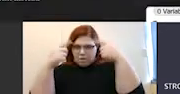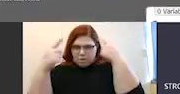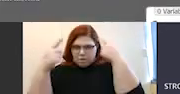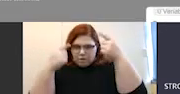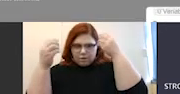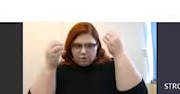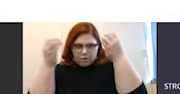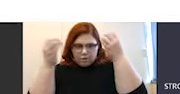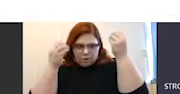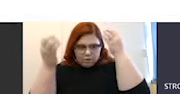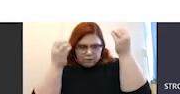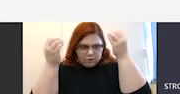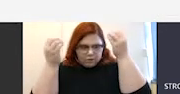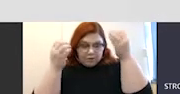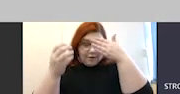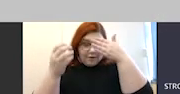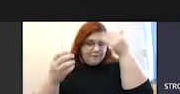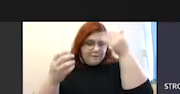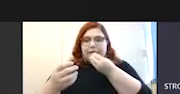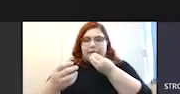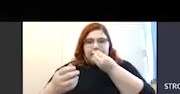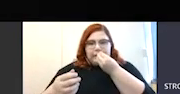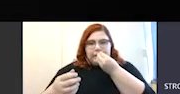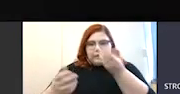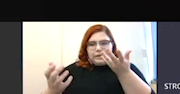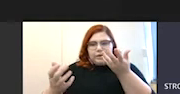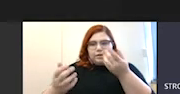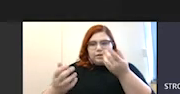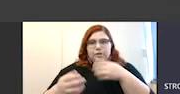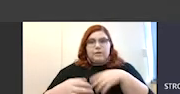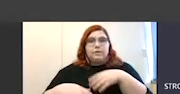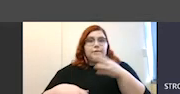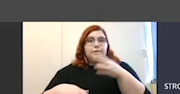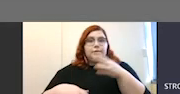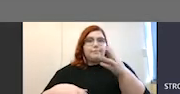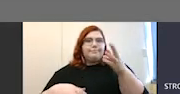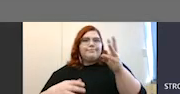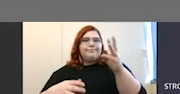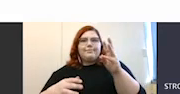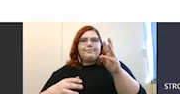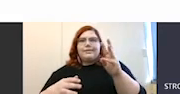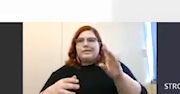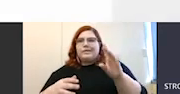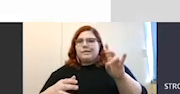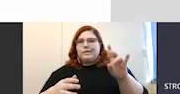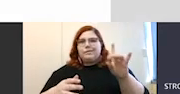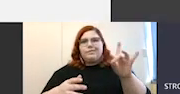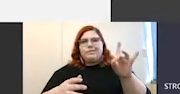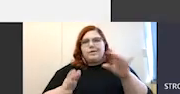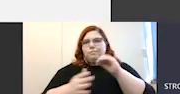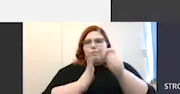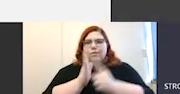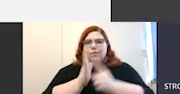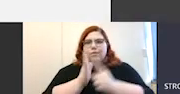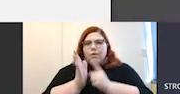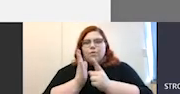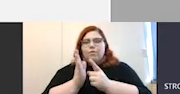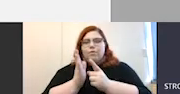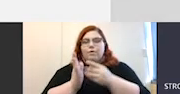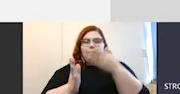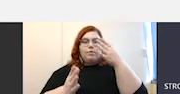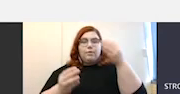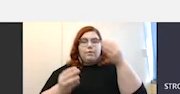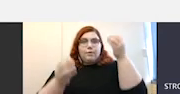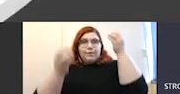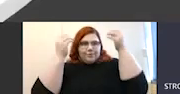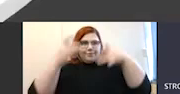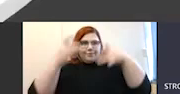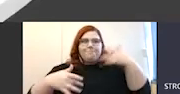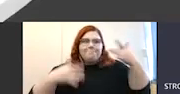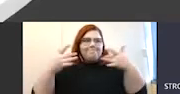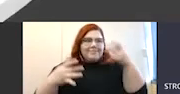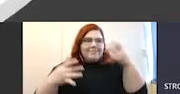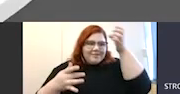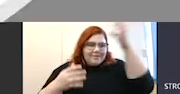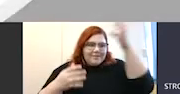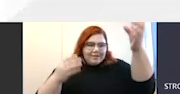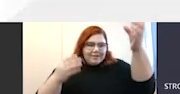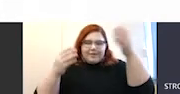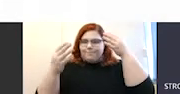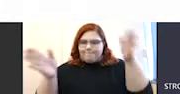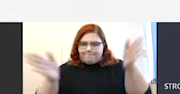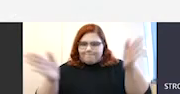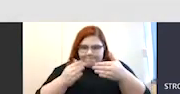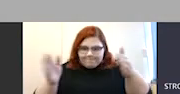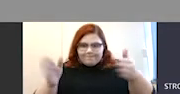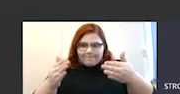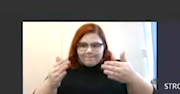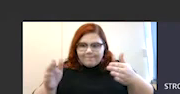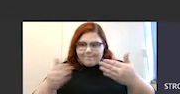forget to eat. I'll go 6, 7, 8 hours, and I'm so in my head and excited about a concept or a thing or whatever I'm working on that